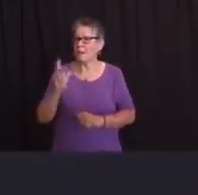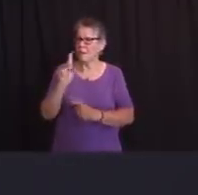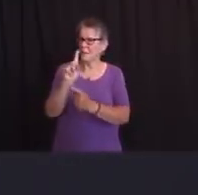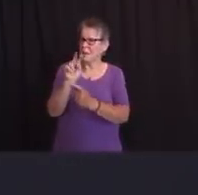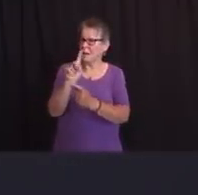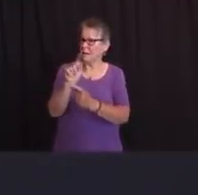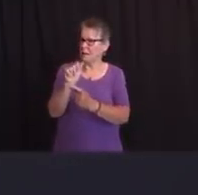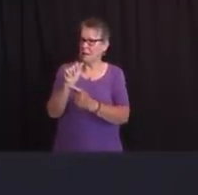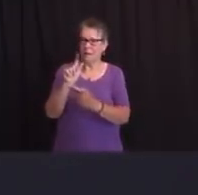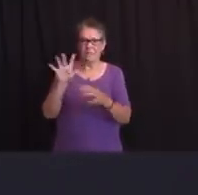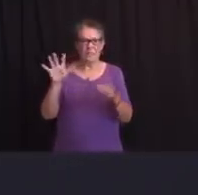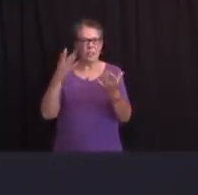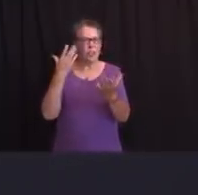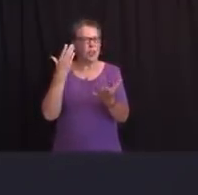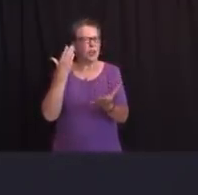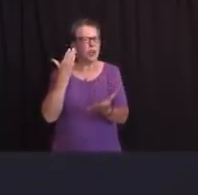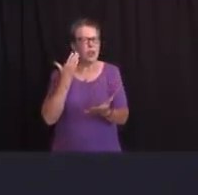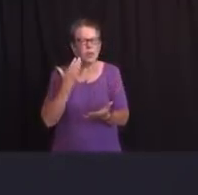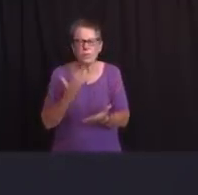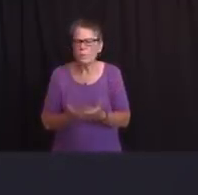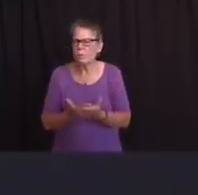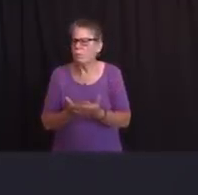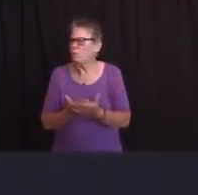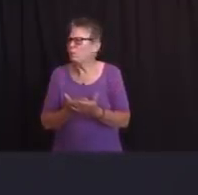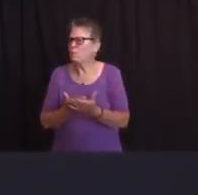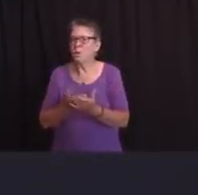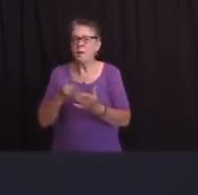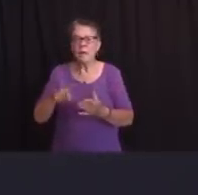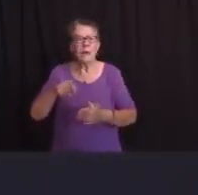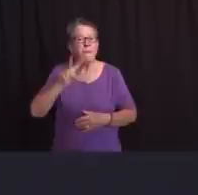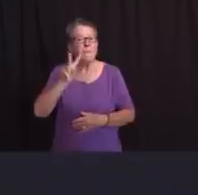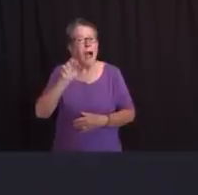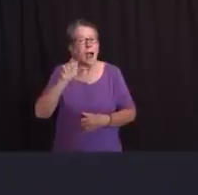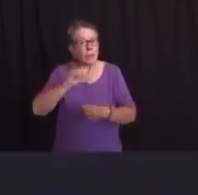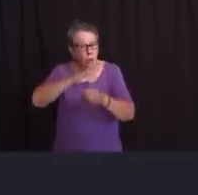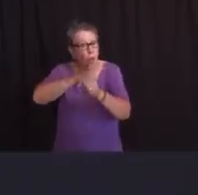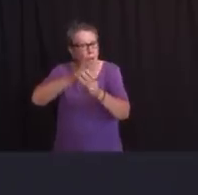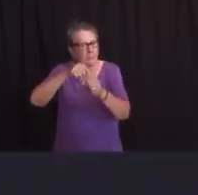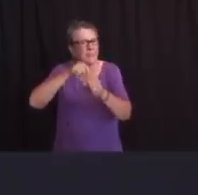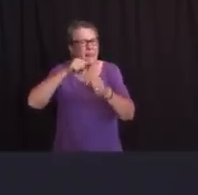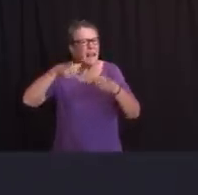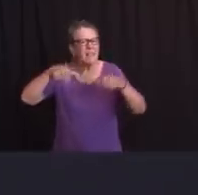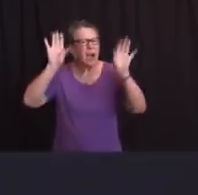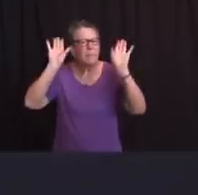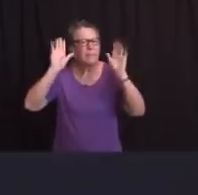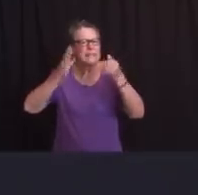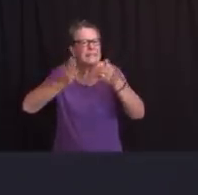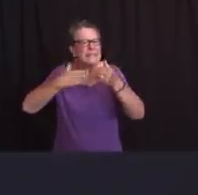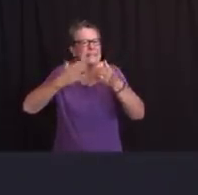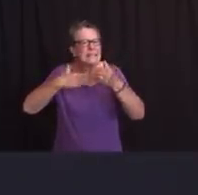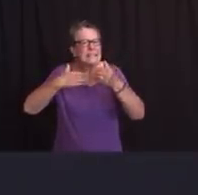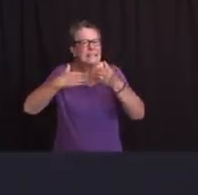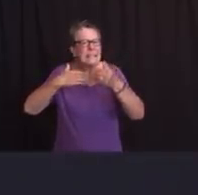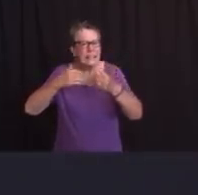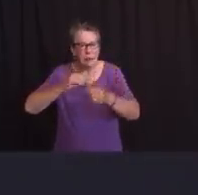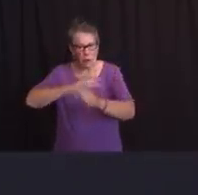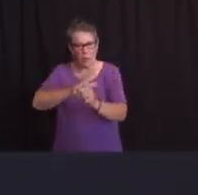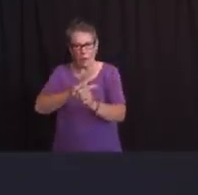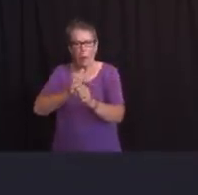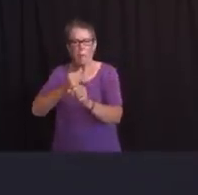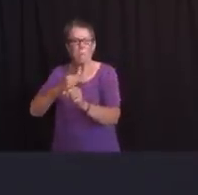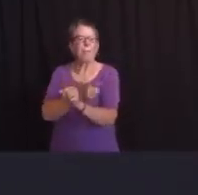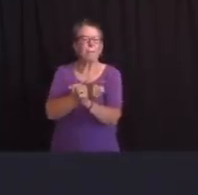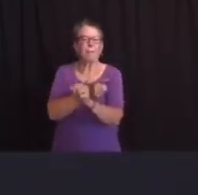virus is. It's estimated that it is much more infectious as the original strain of COVID-19. Last